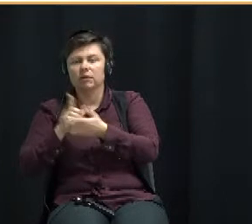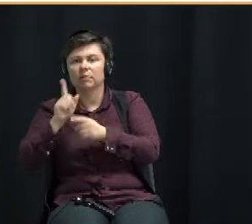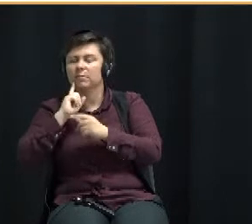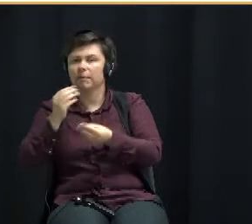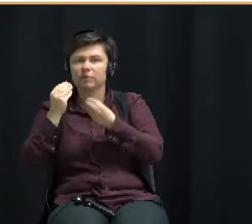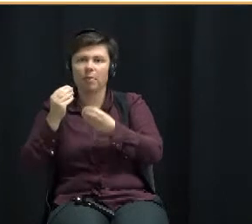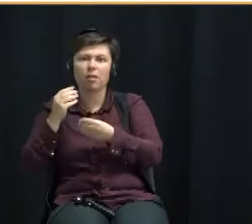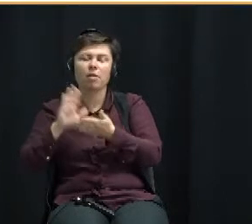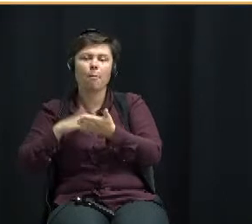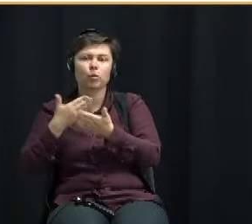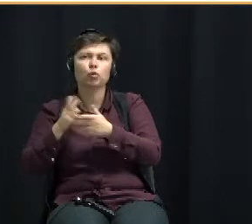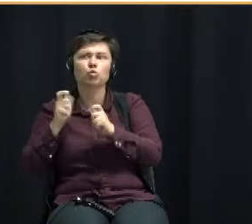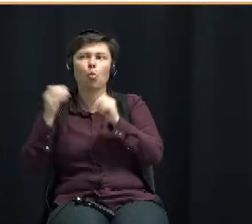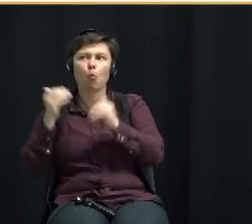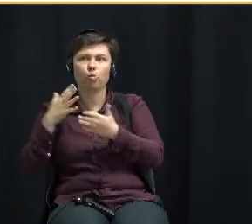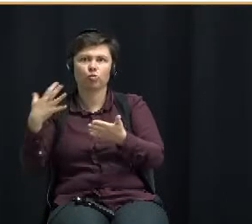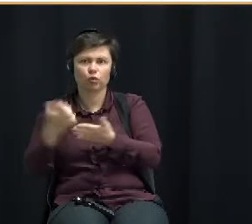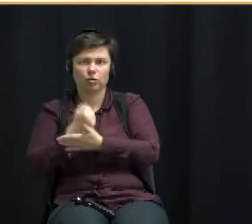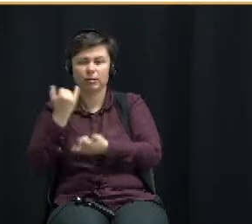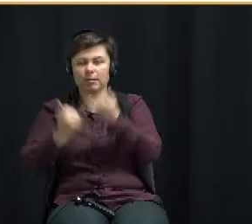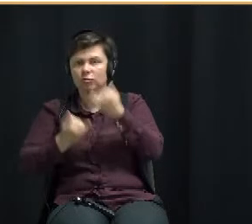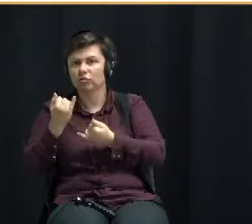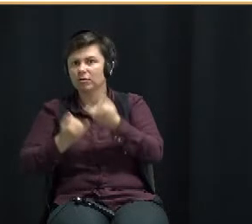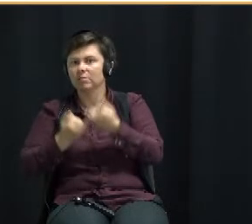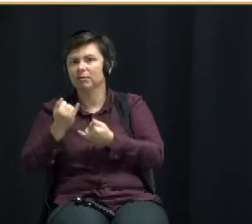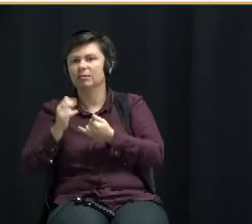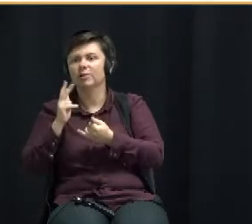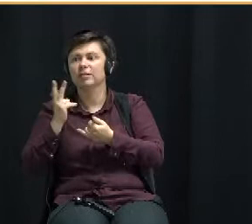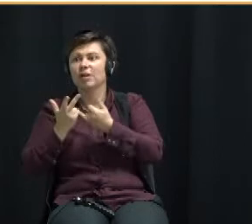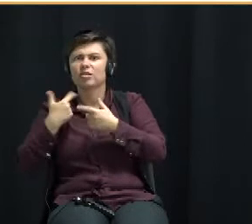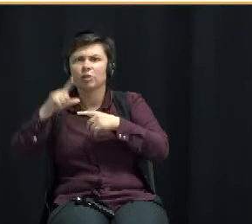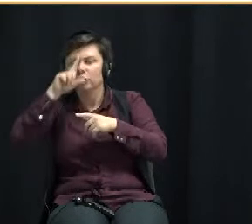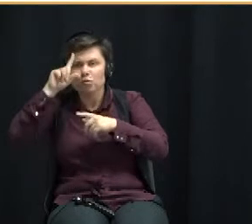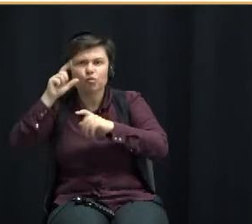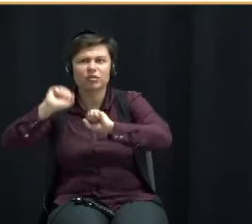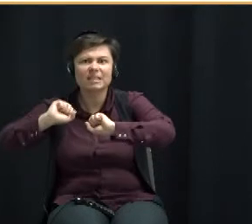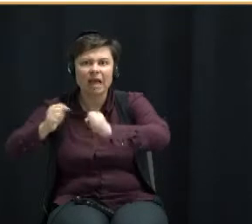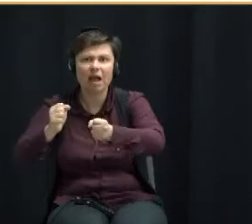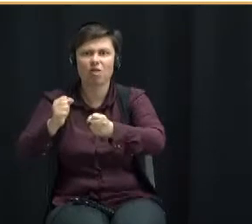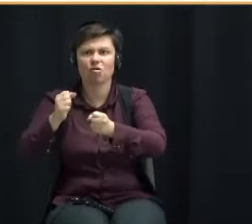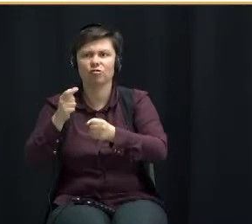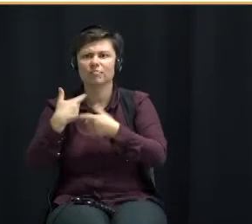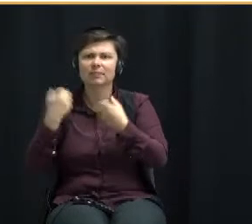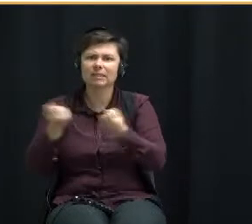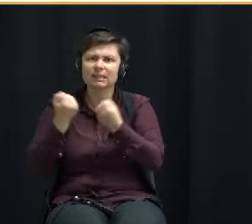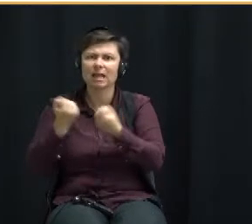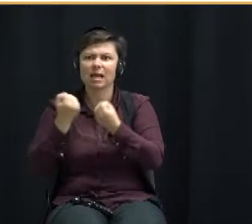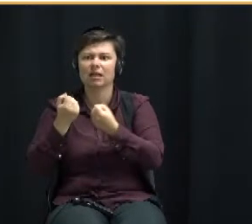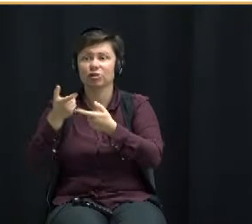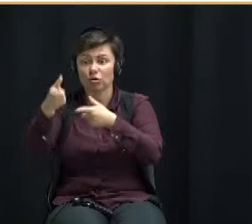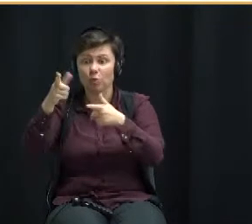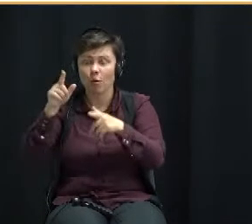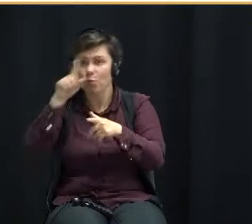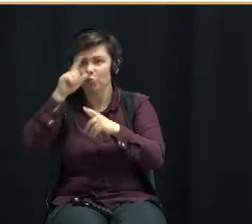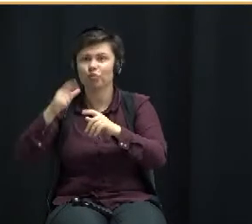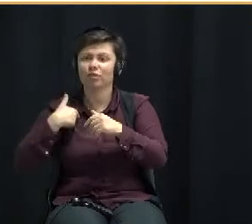the process, when you have universal design as a requirement from the early beginning. So